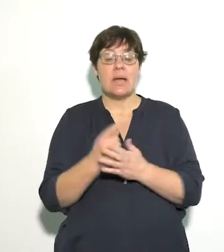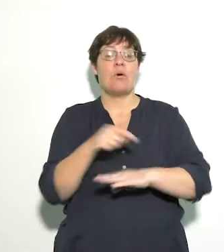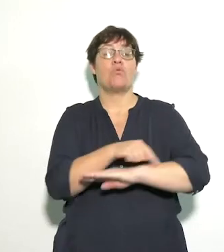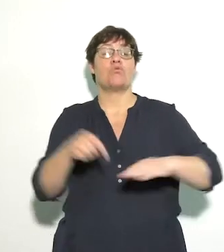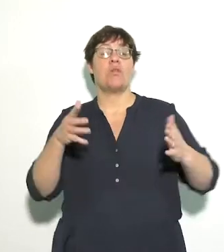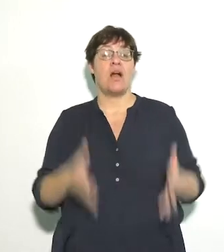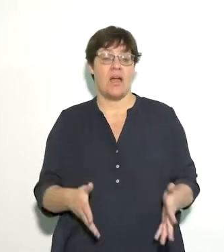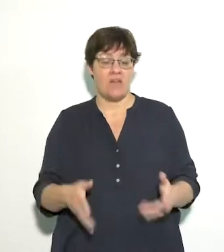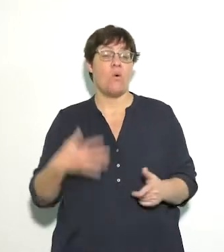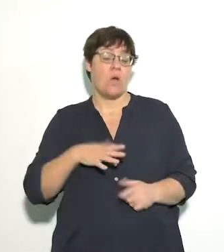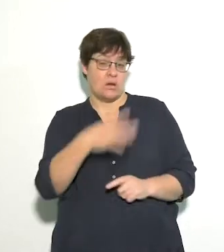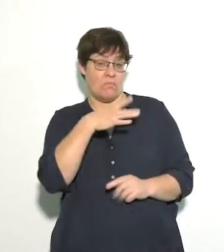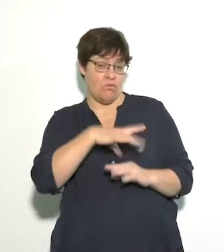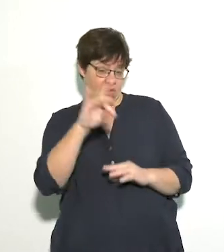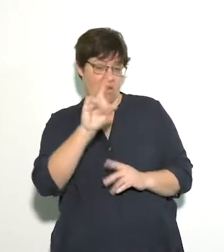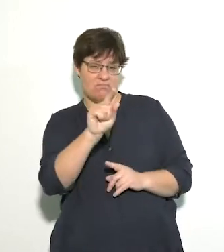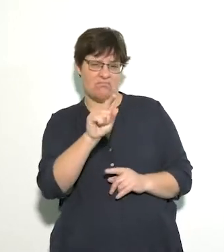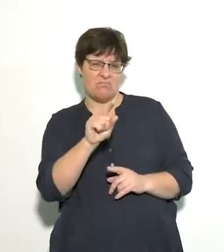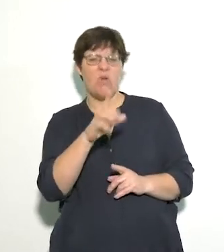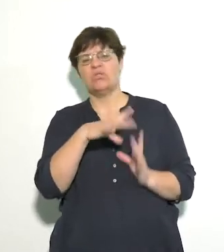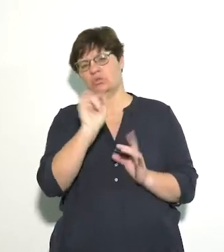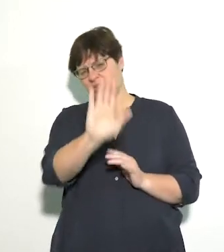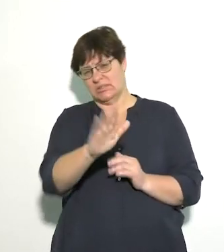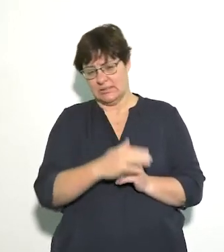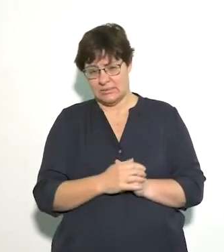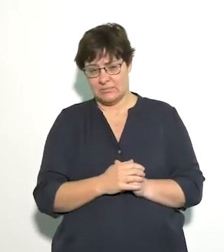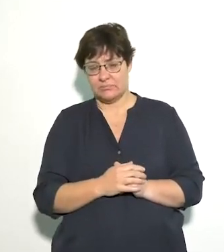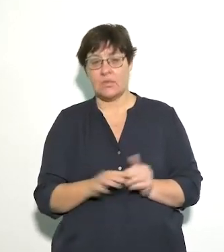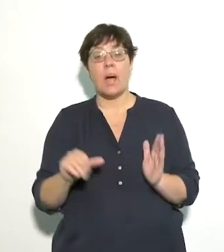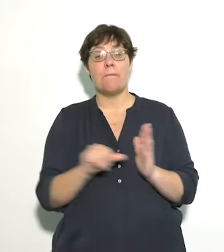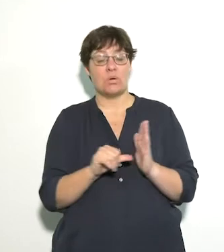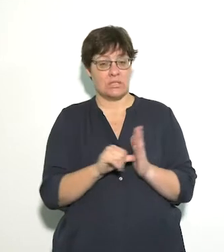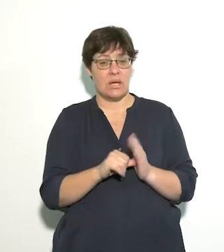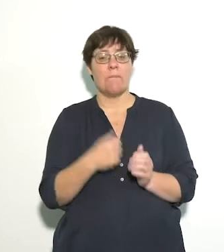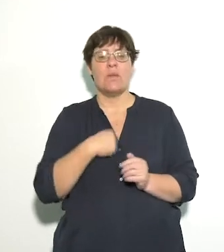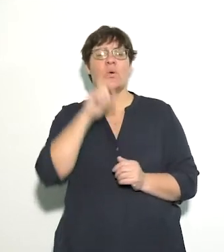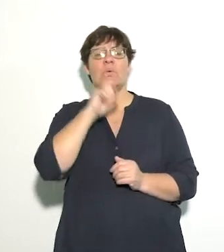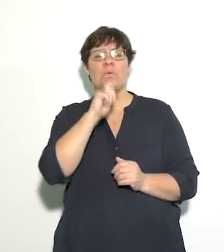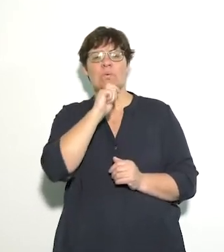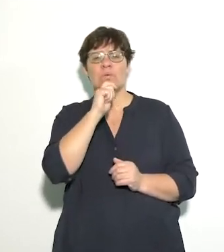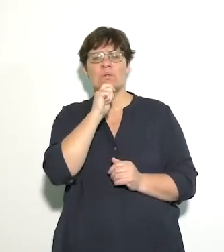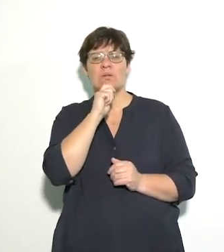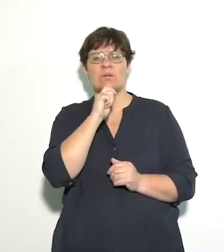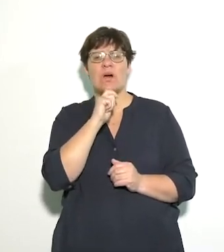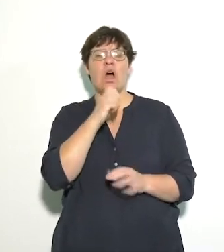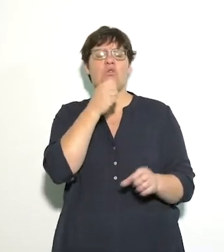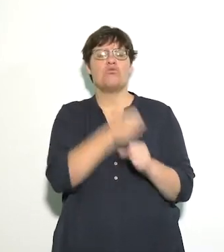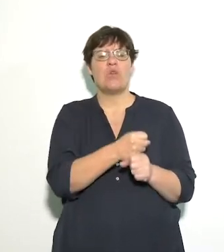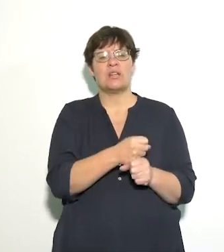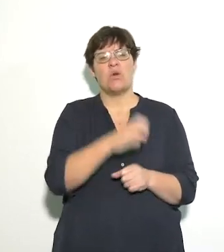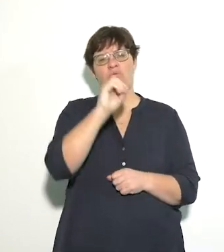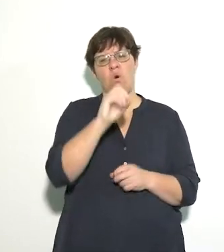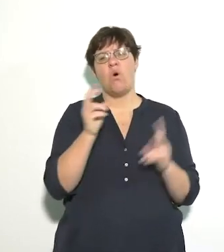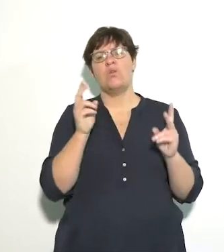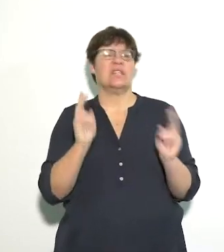need a ruler if you prefer, it's optional. Very important, I used an old grade 0